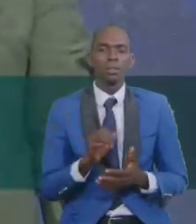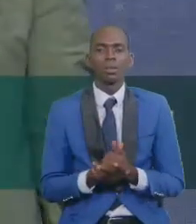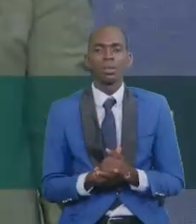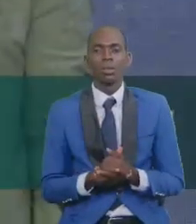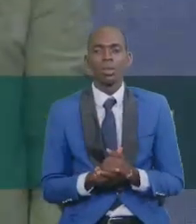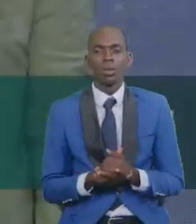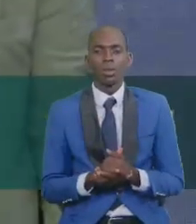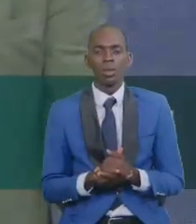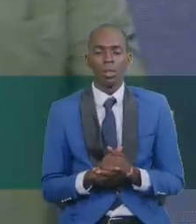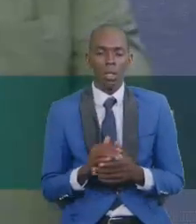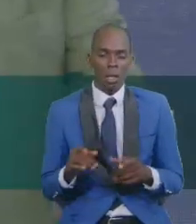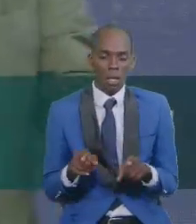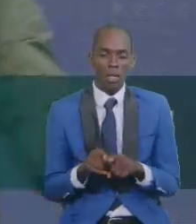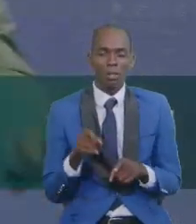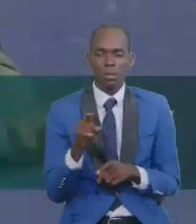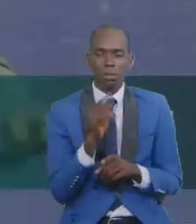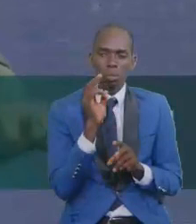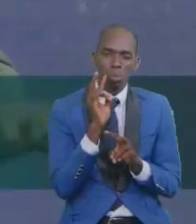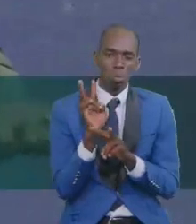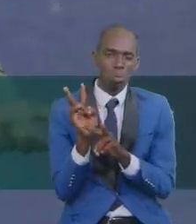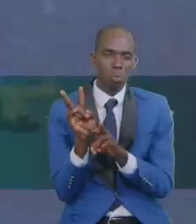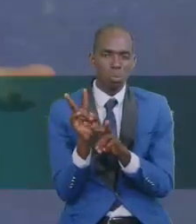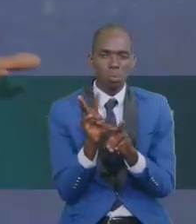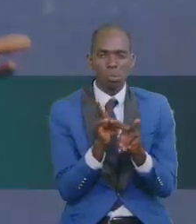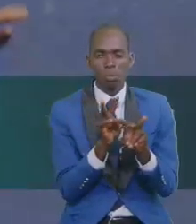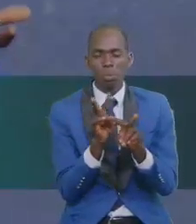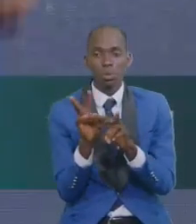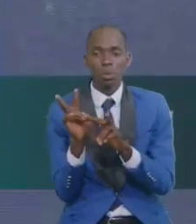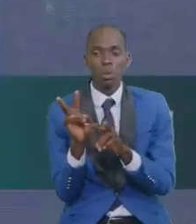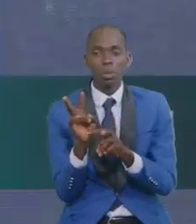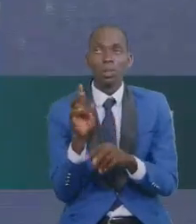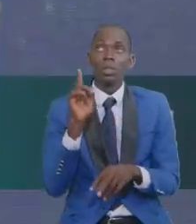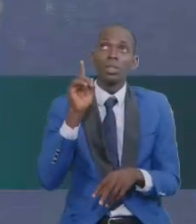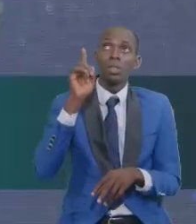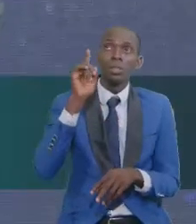while they beheld, he was taken up.